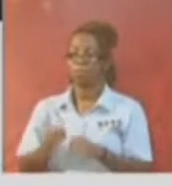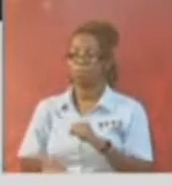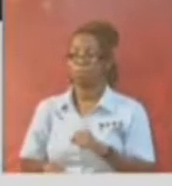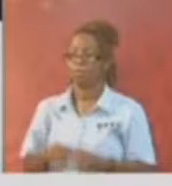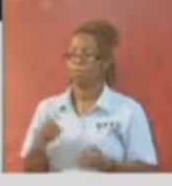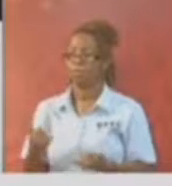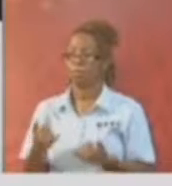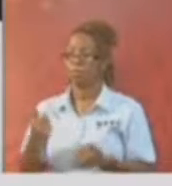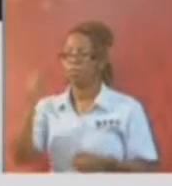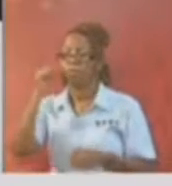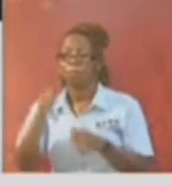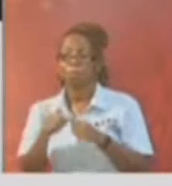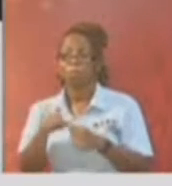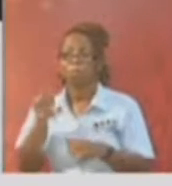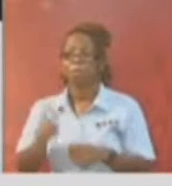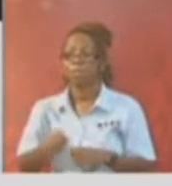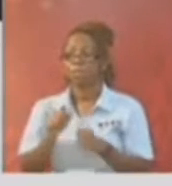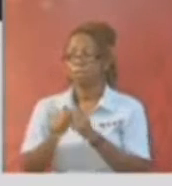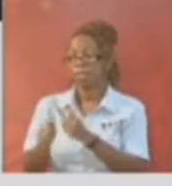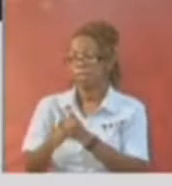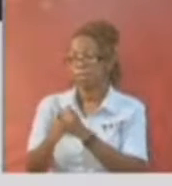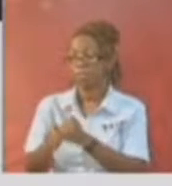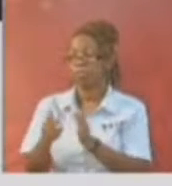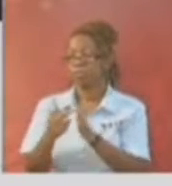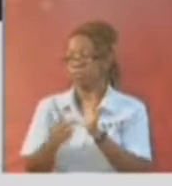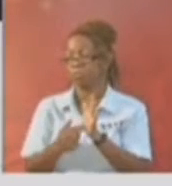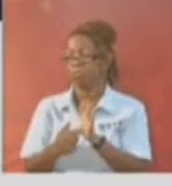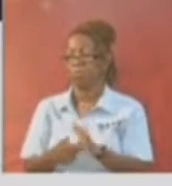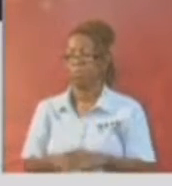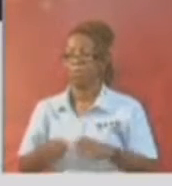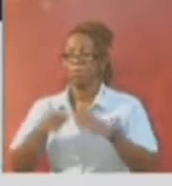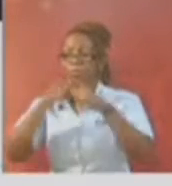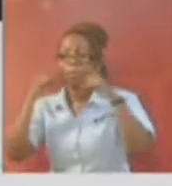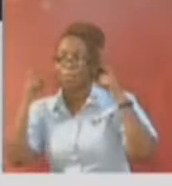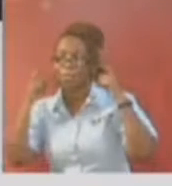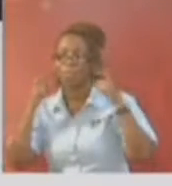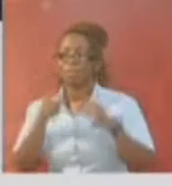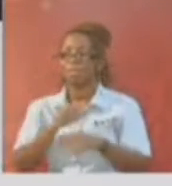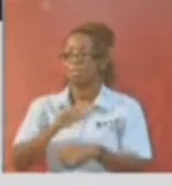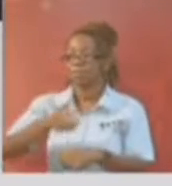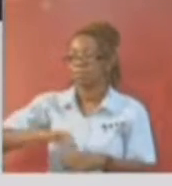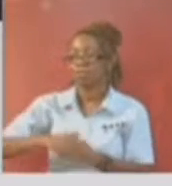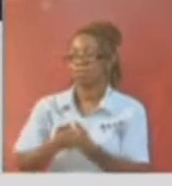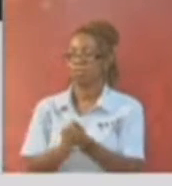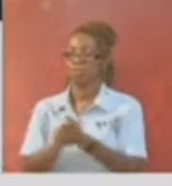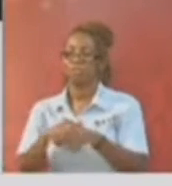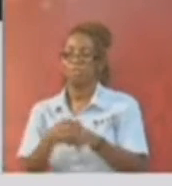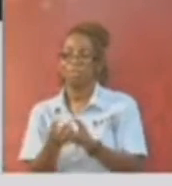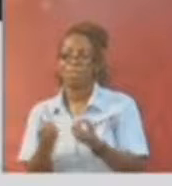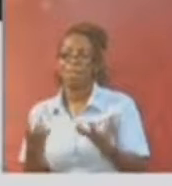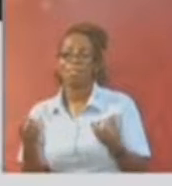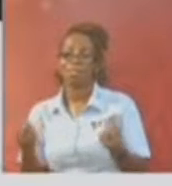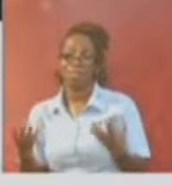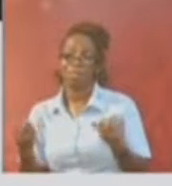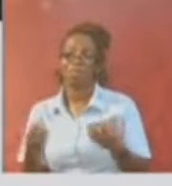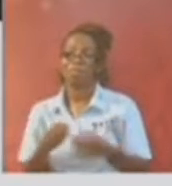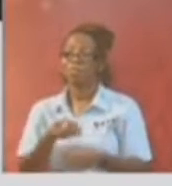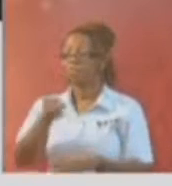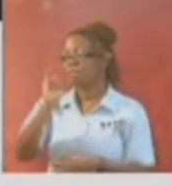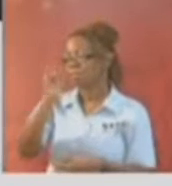or sanitizing. Next, please. Alcohol consumption may intensify